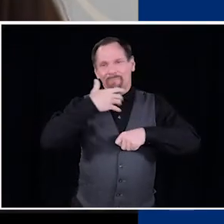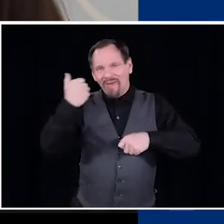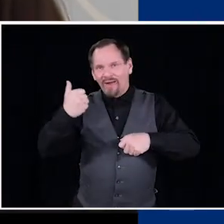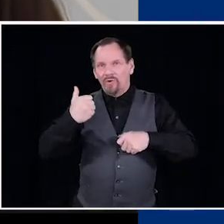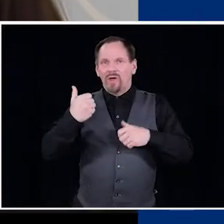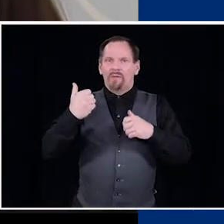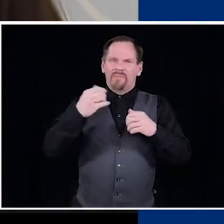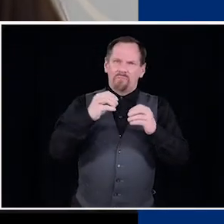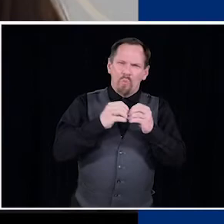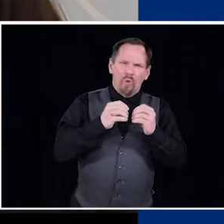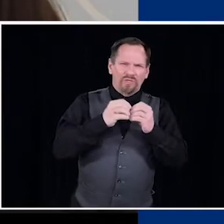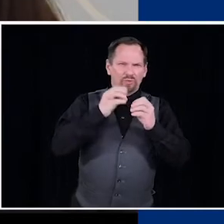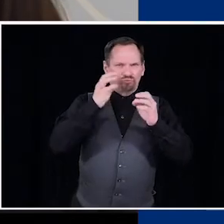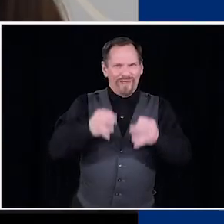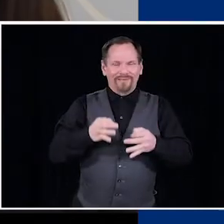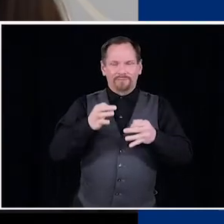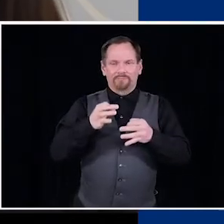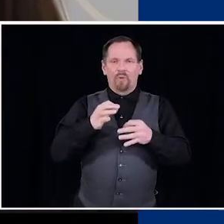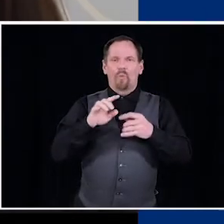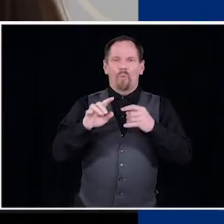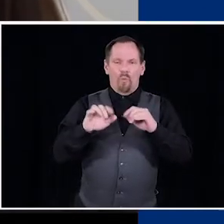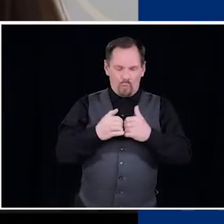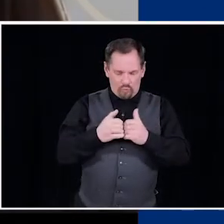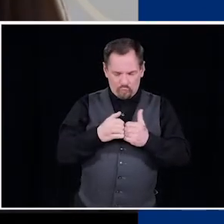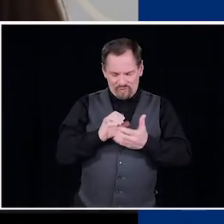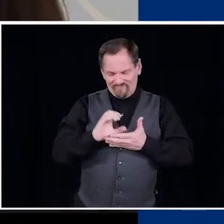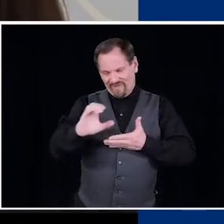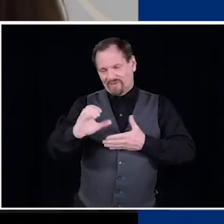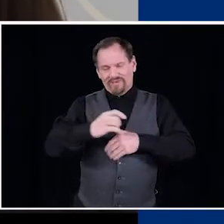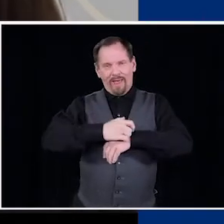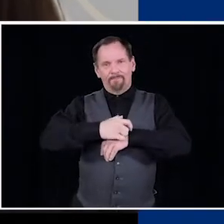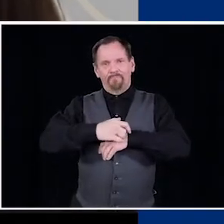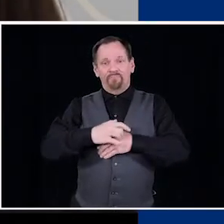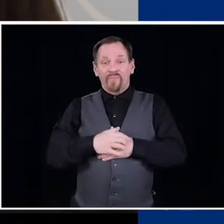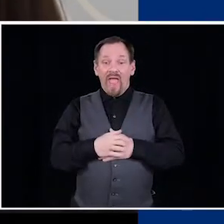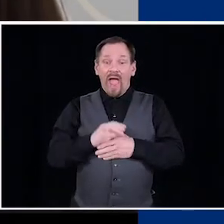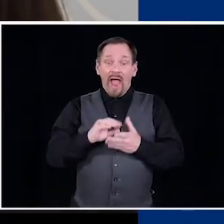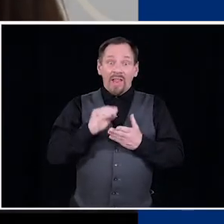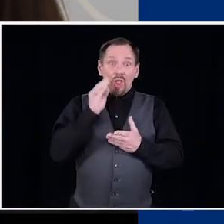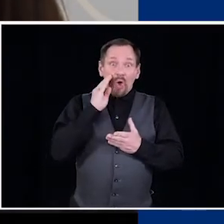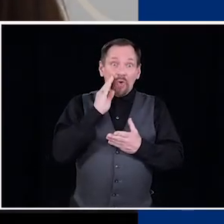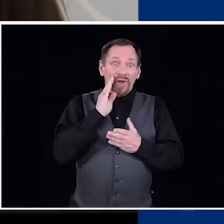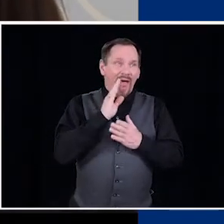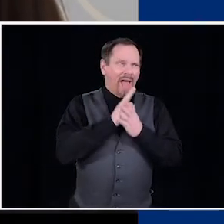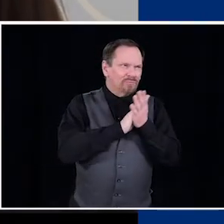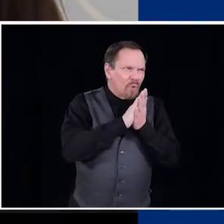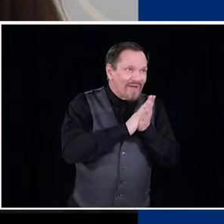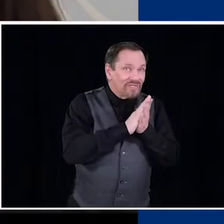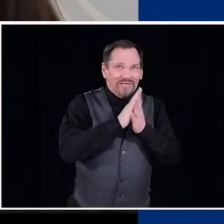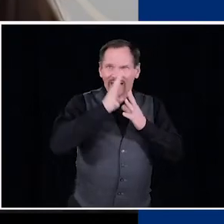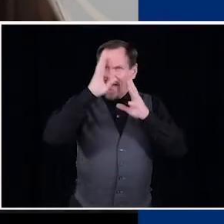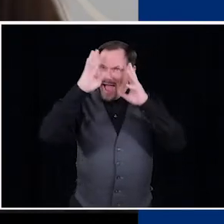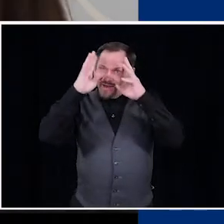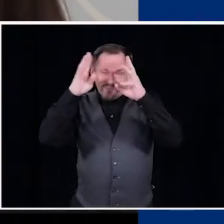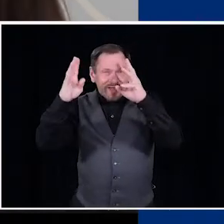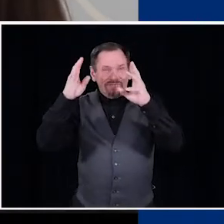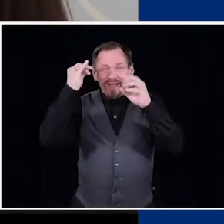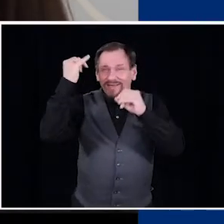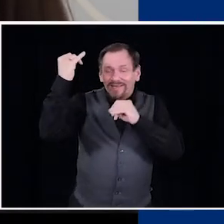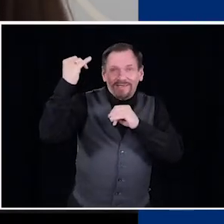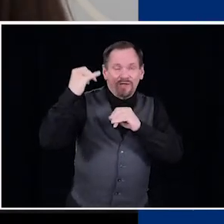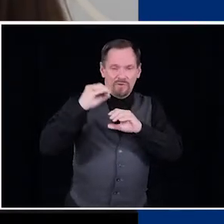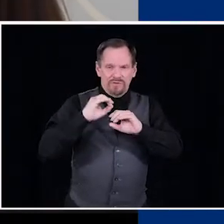more deliberate in where I choose to invest my time. I learned aspirations and innovative ideas are